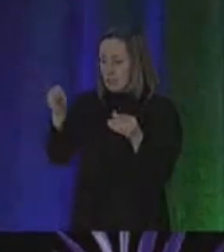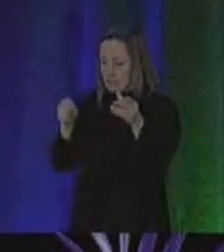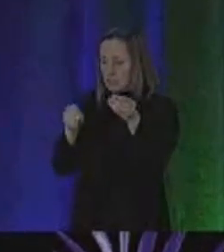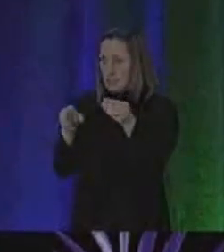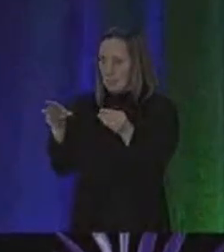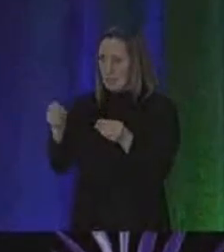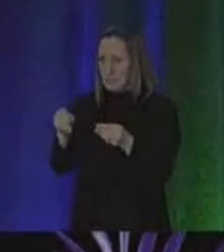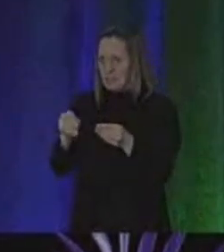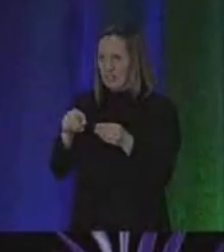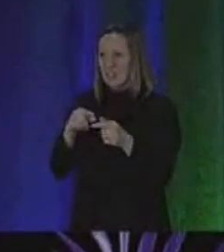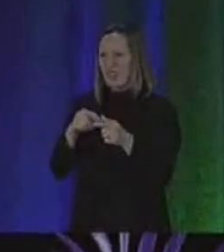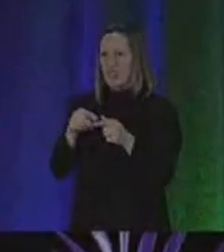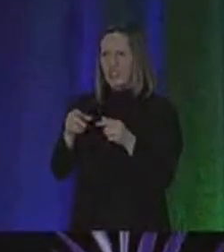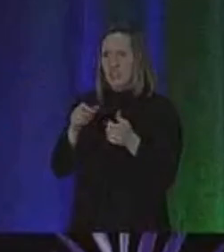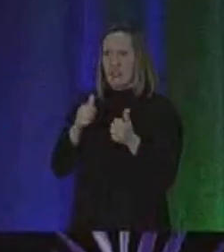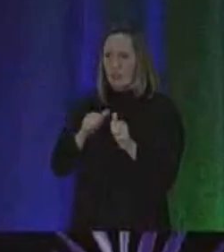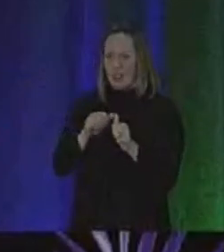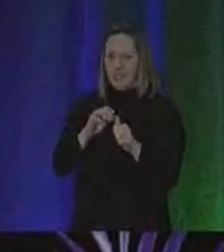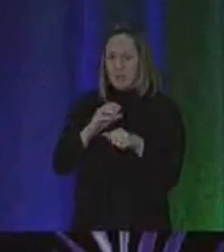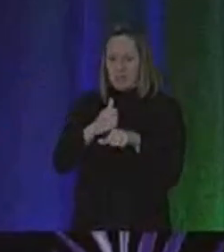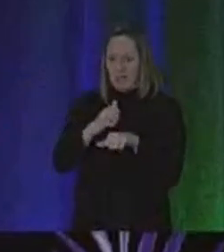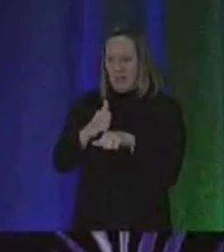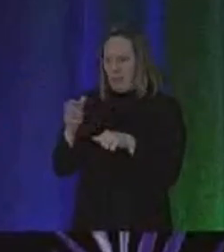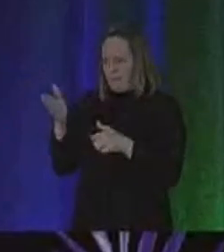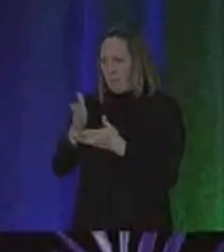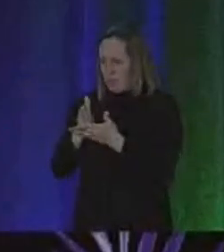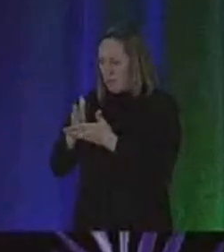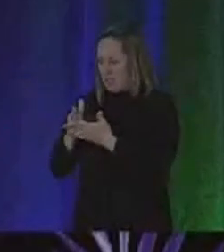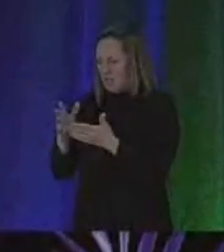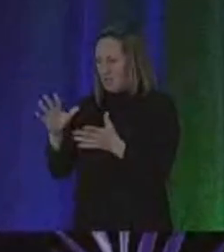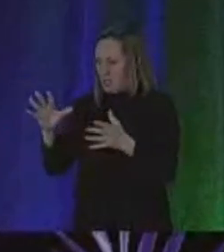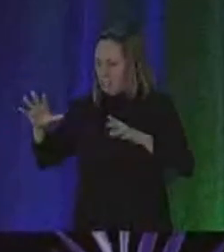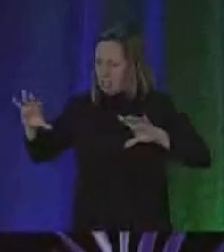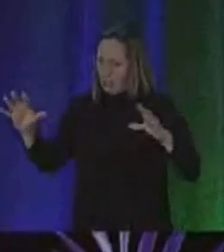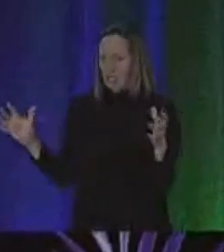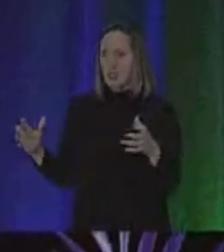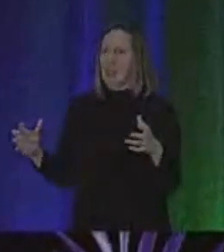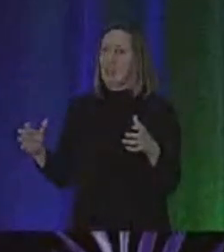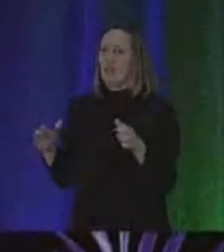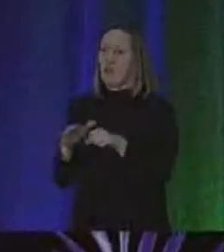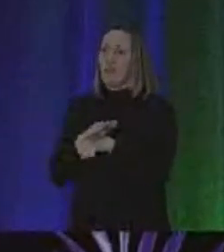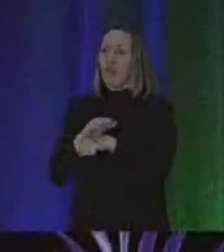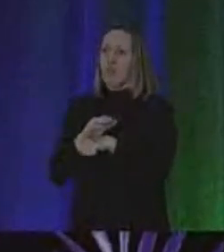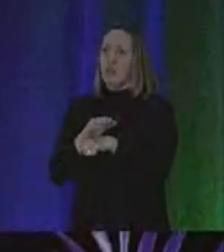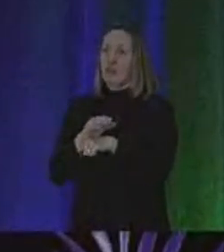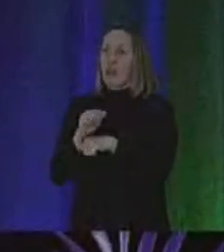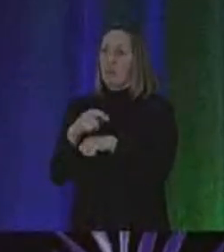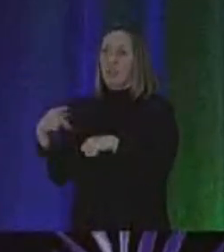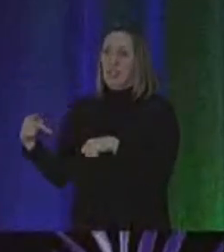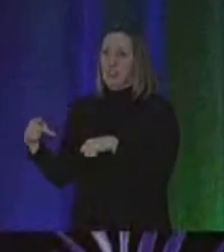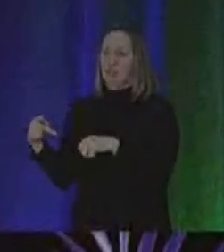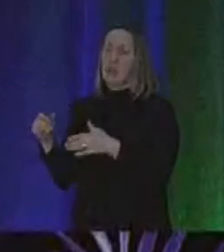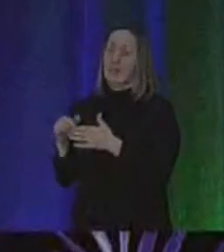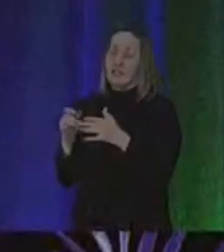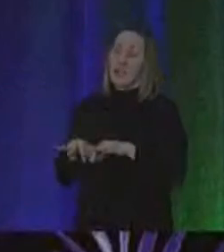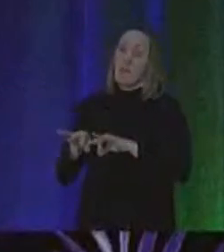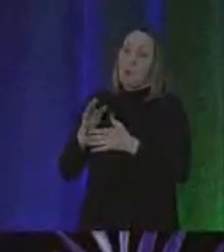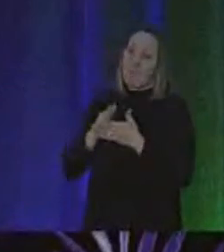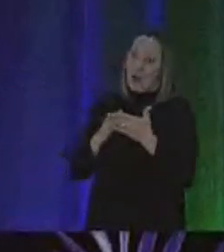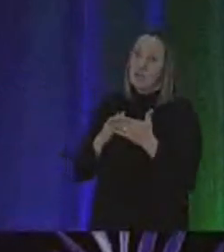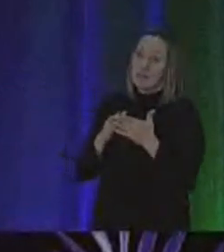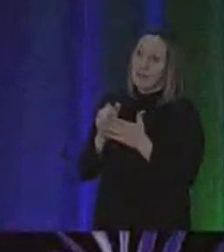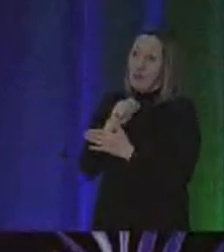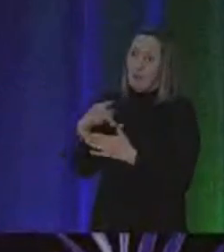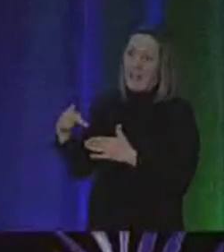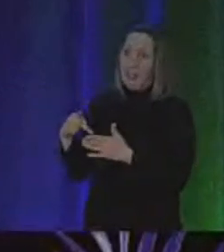things together to form your full-on application. This is going to be the important parts of your app, right? Authentication. Where is the data